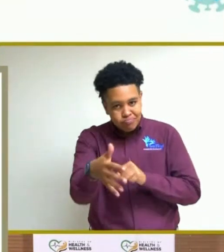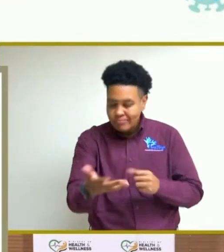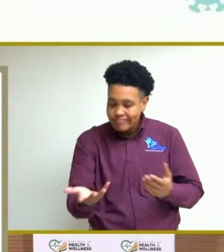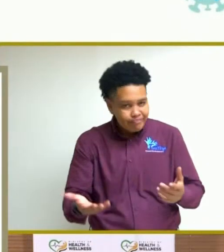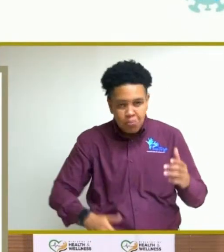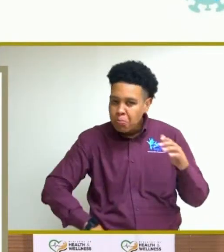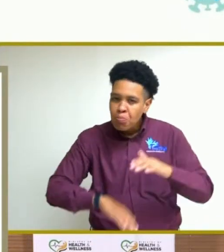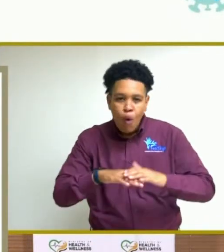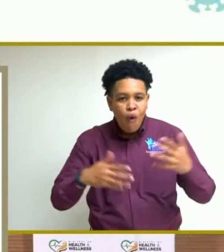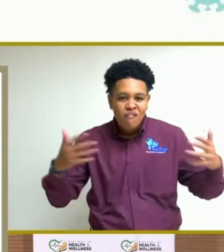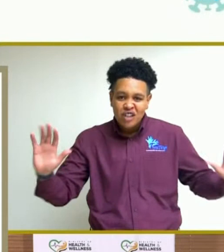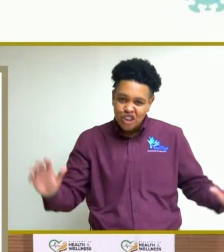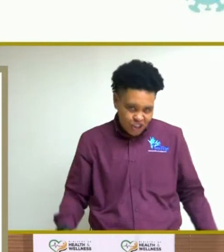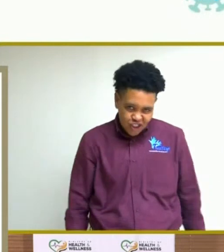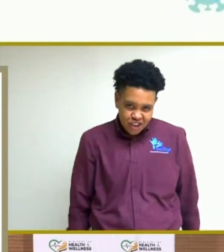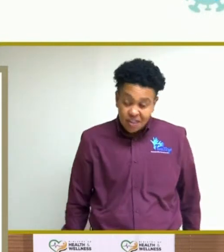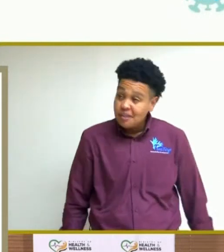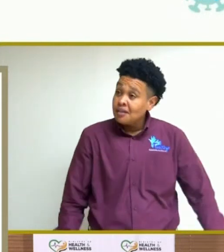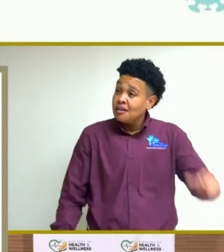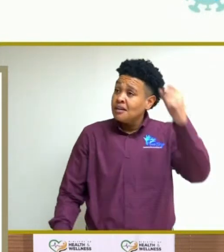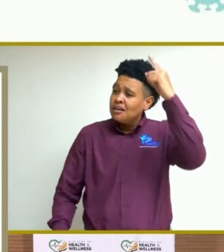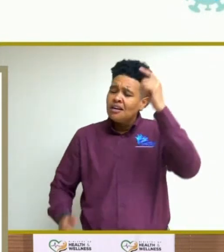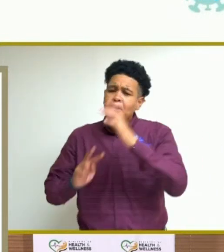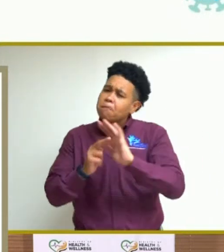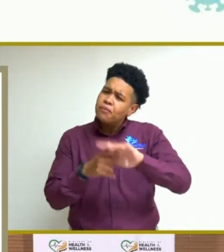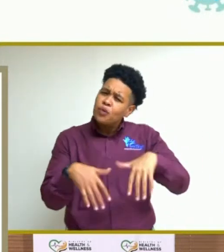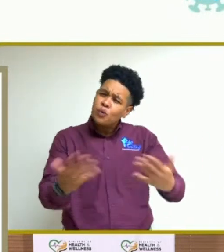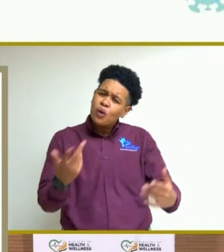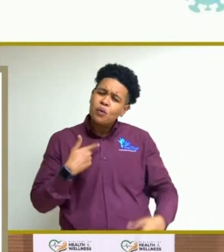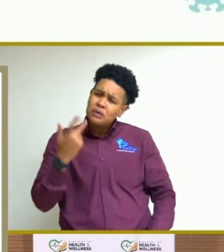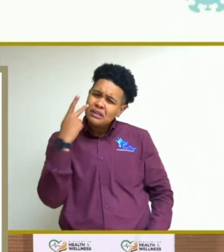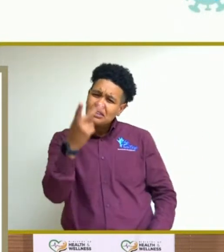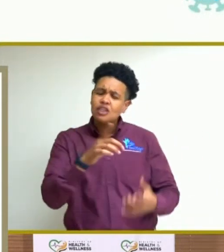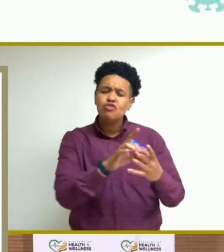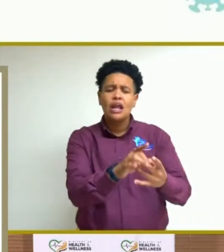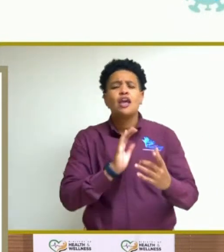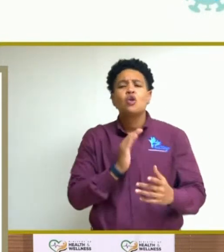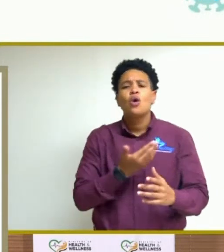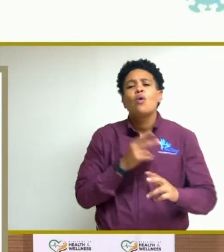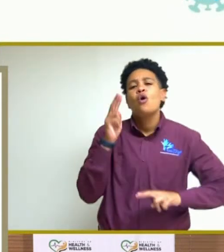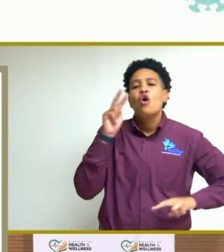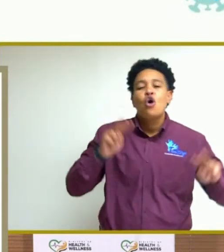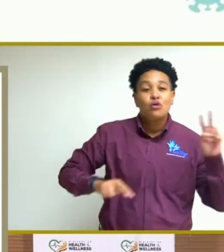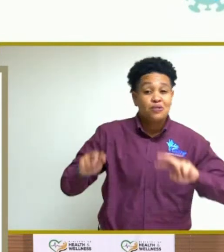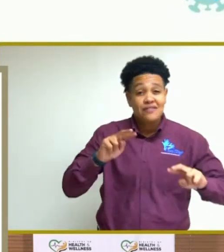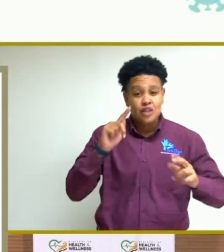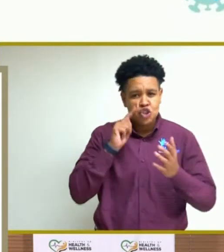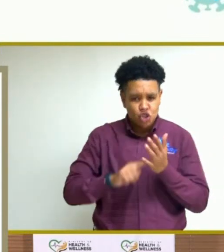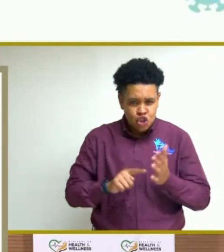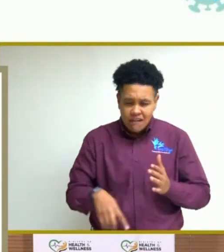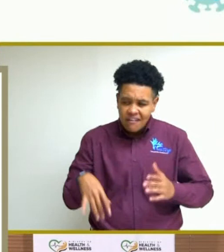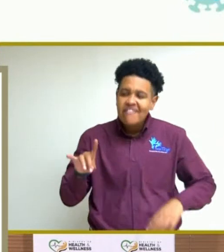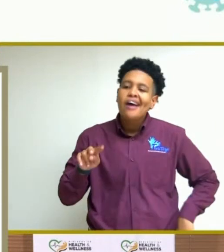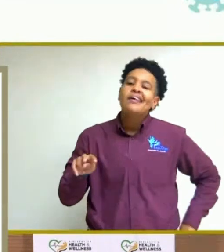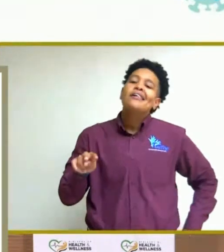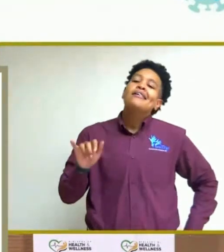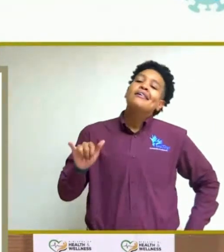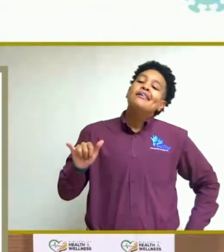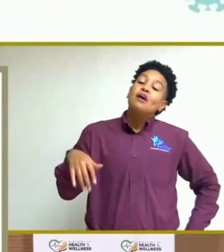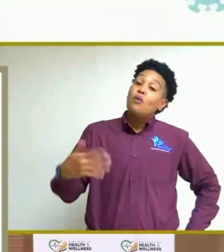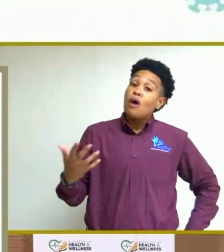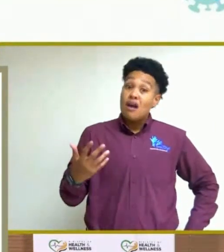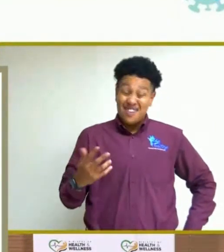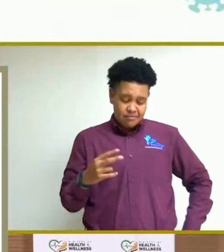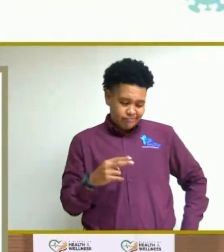And what does this mean? Certainly what we have been seeing in terms of our observation surveys is that